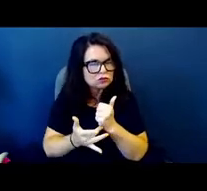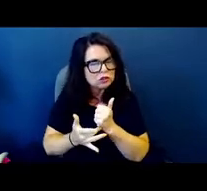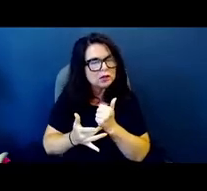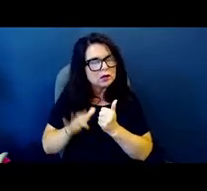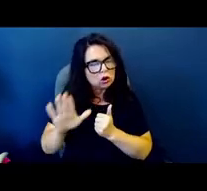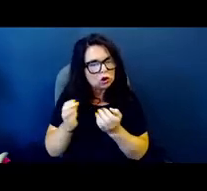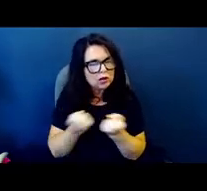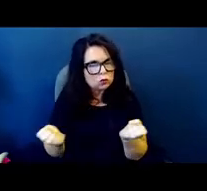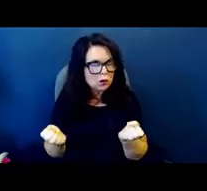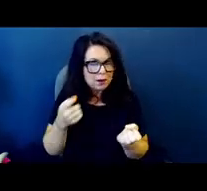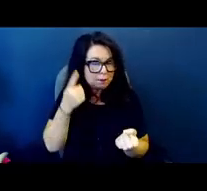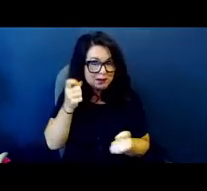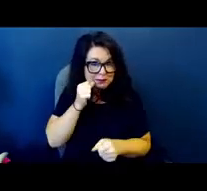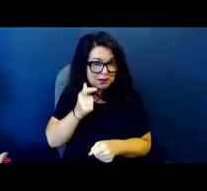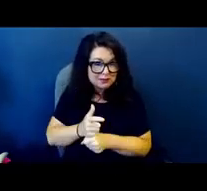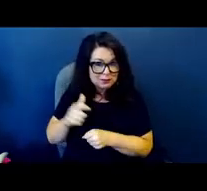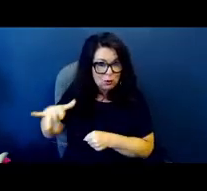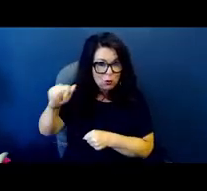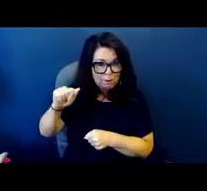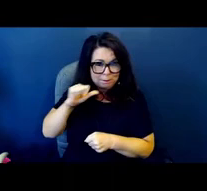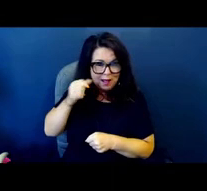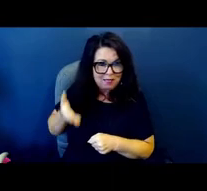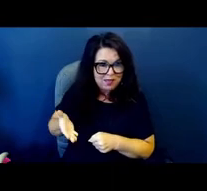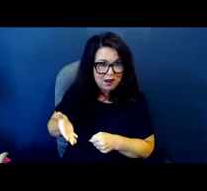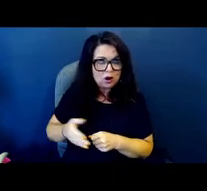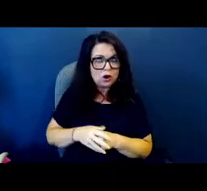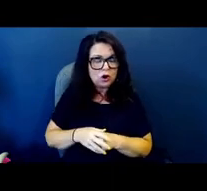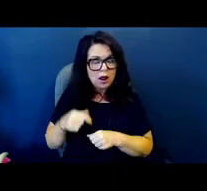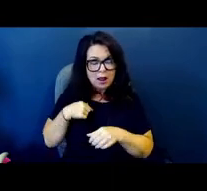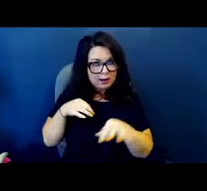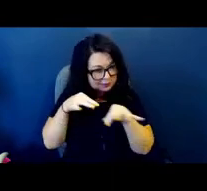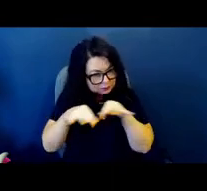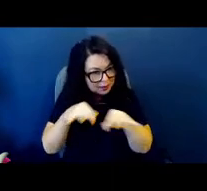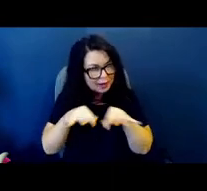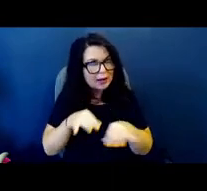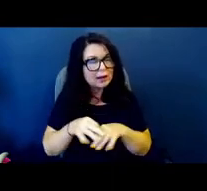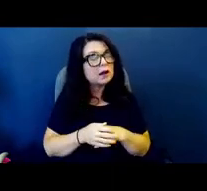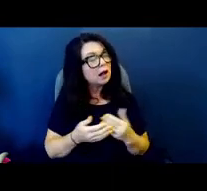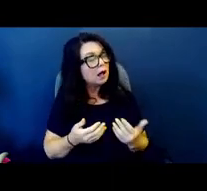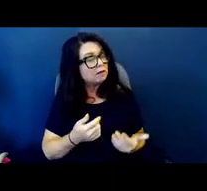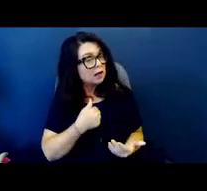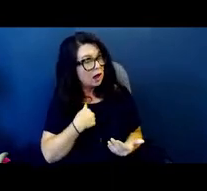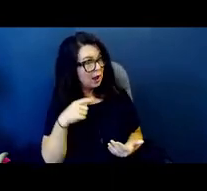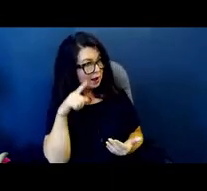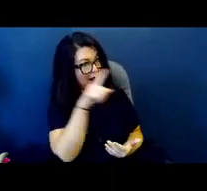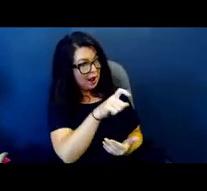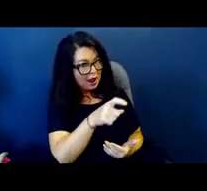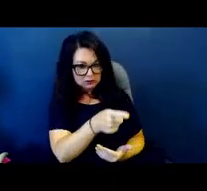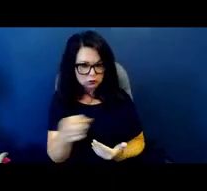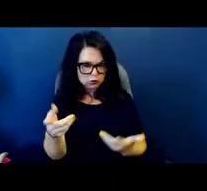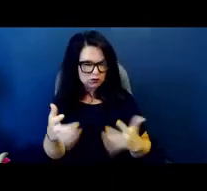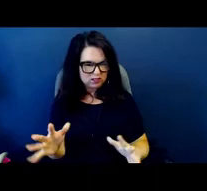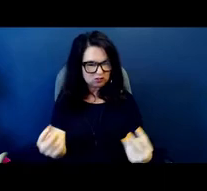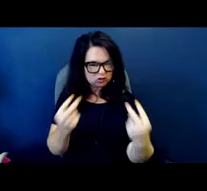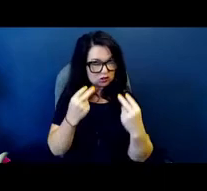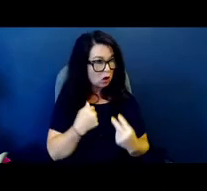wasn't there. And then I asked him, as you guys all saw, to, I would like her to be